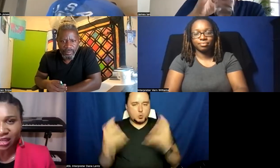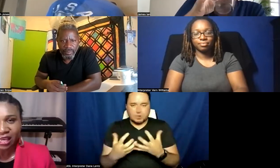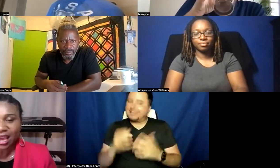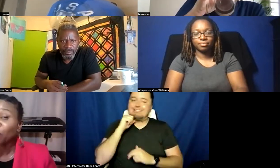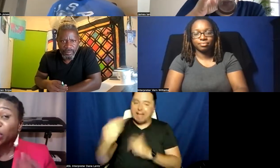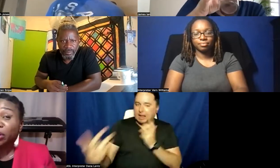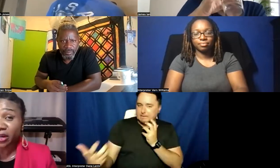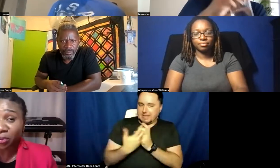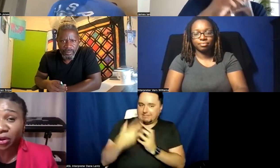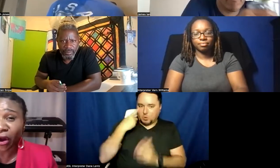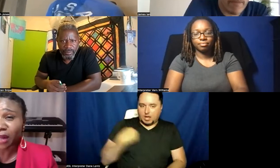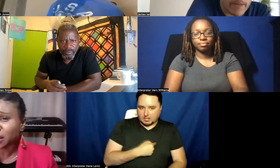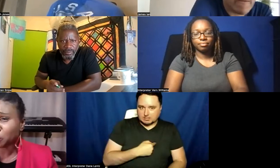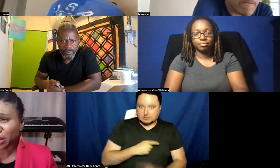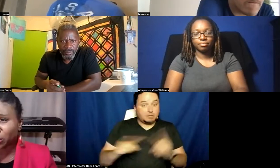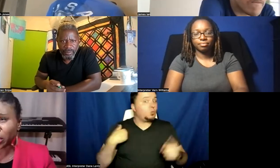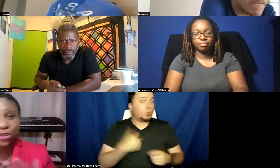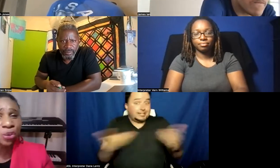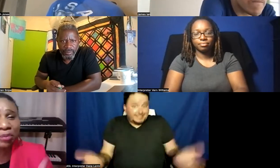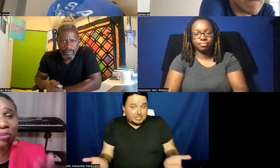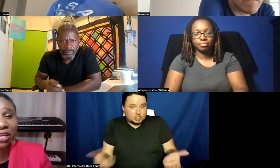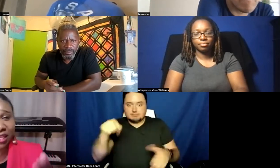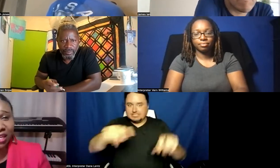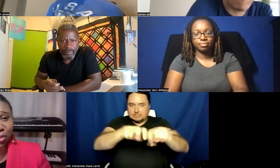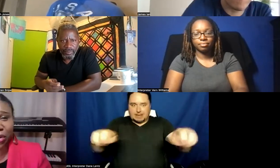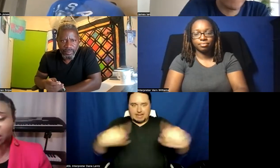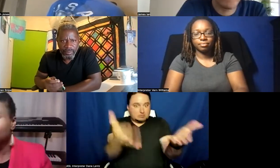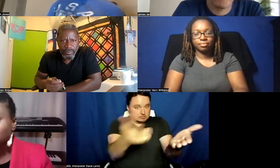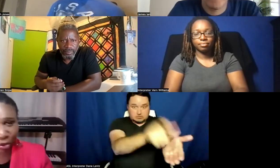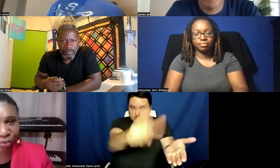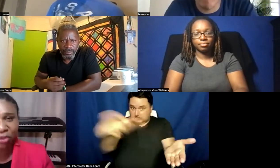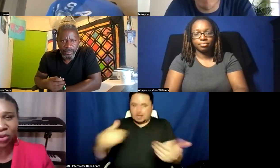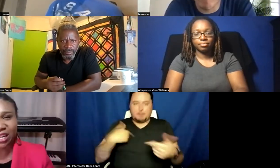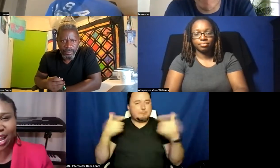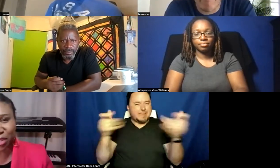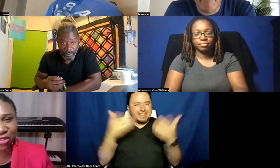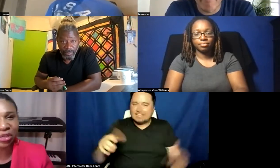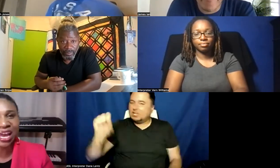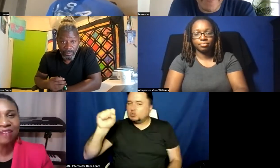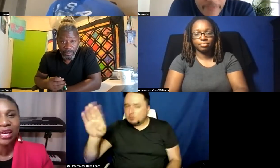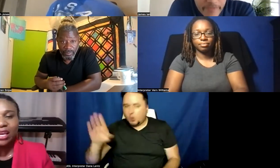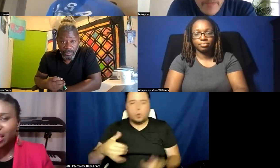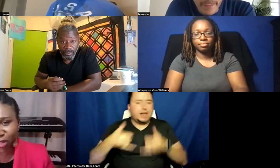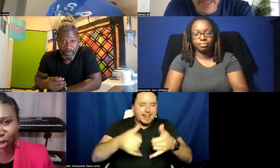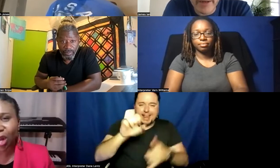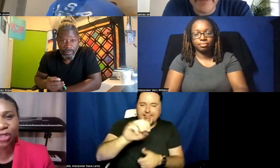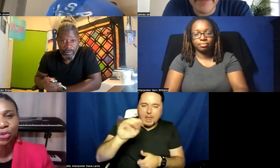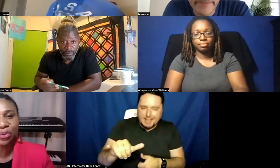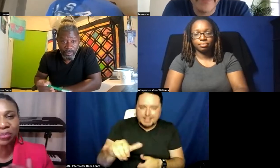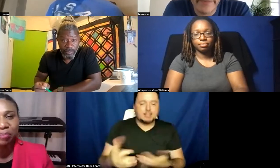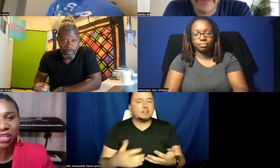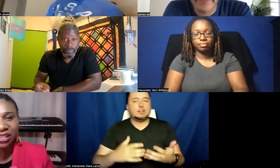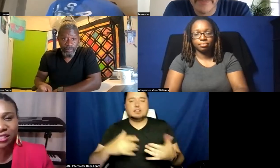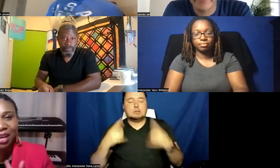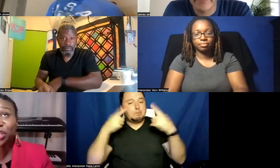us. And we're here, we're on this panel, we're doing big things. We're at Super Bowls, we're winning Emmys, we have hit songs, we're